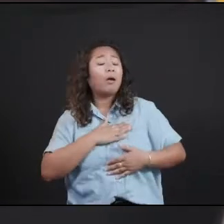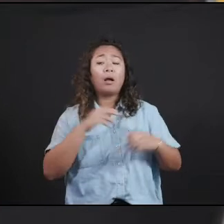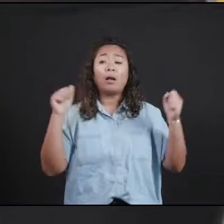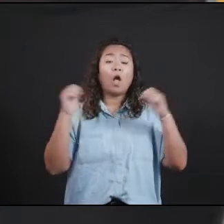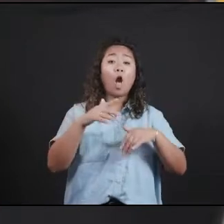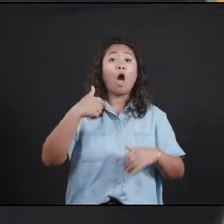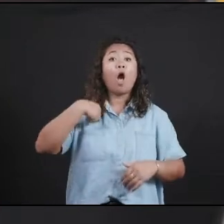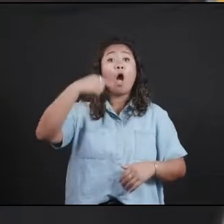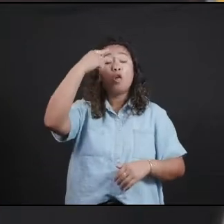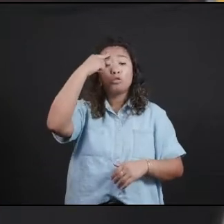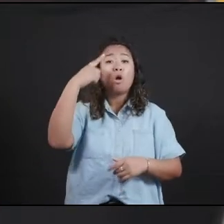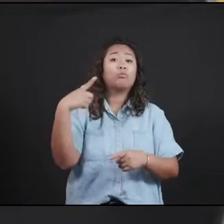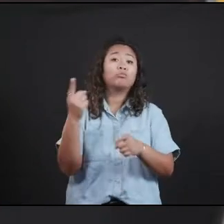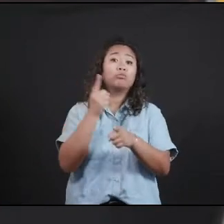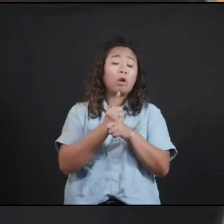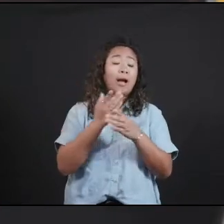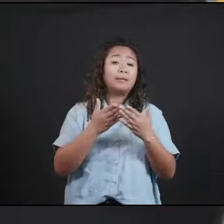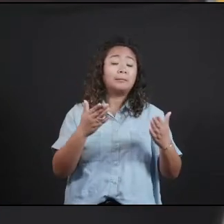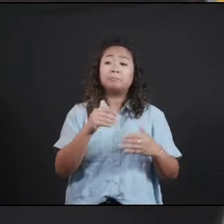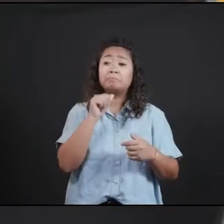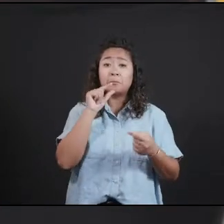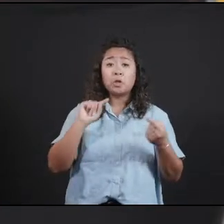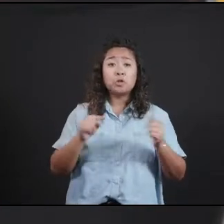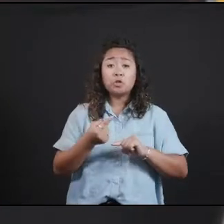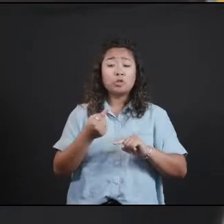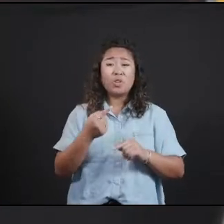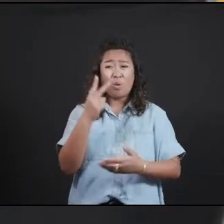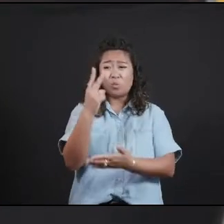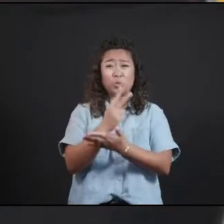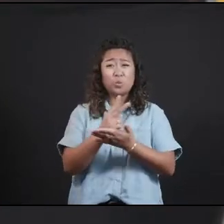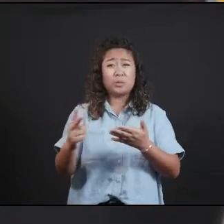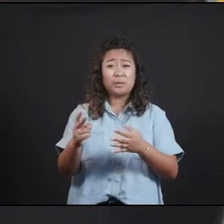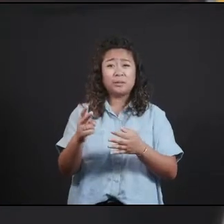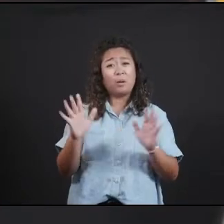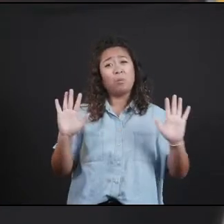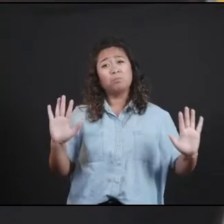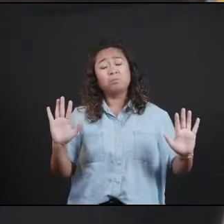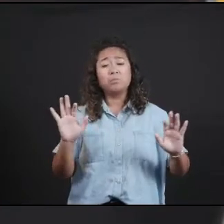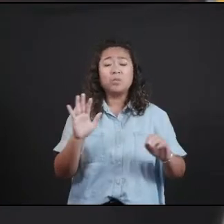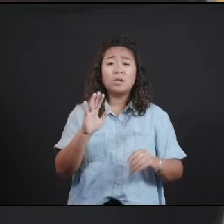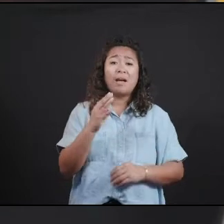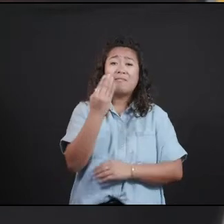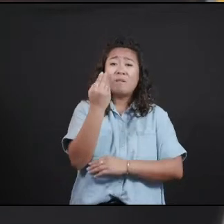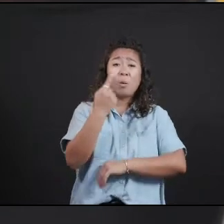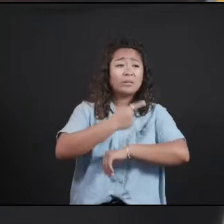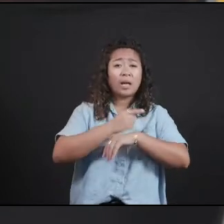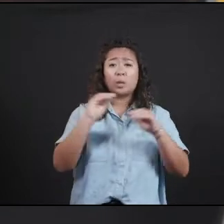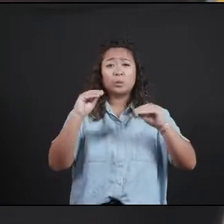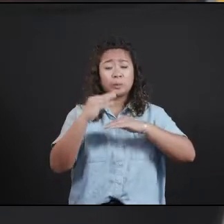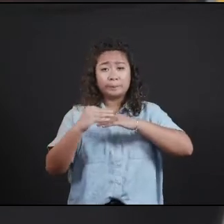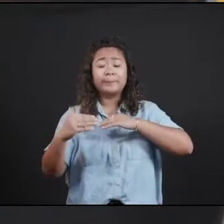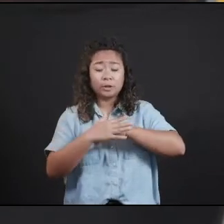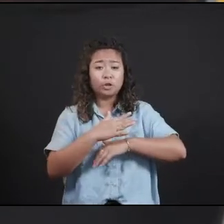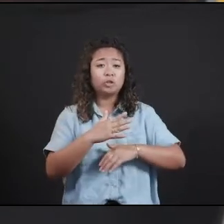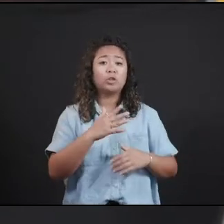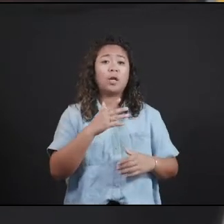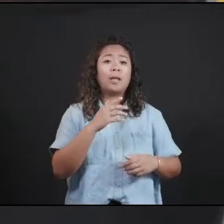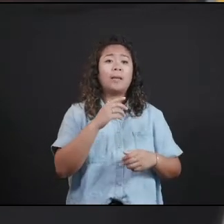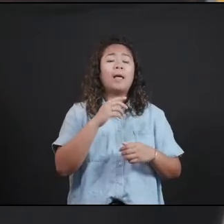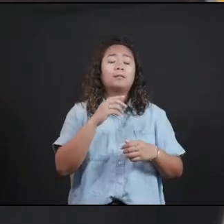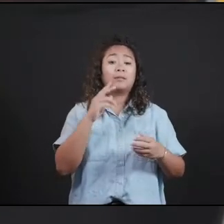the beaches is going to look like. Yeah, so closing the beaches, that means that no one is allowed on the beaches at all